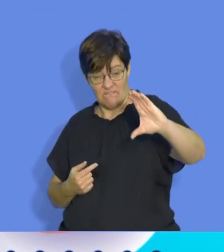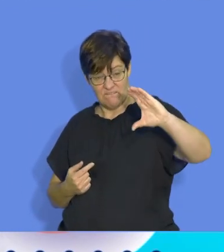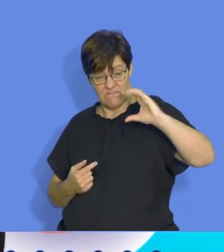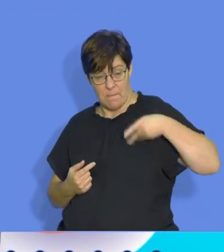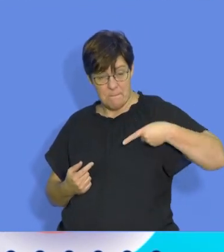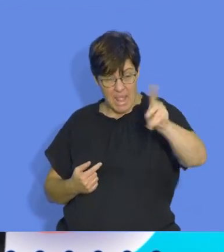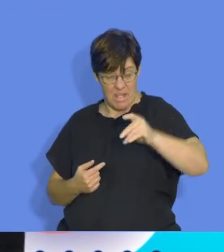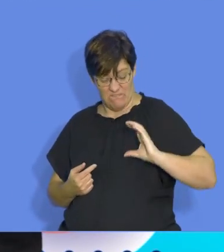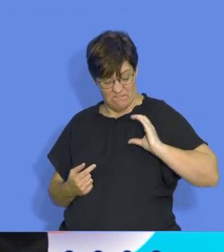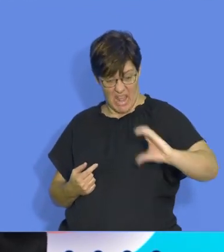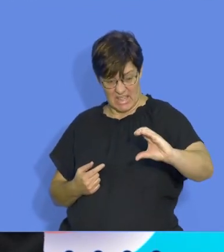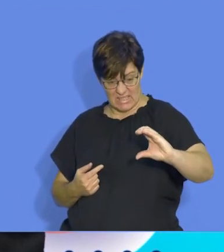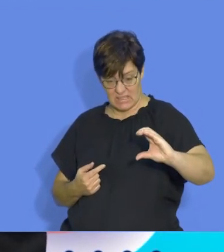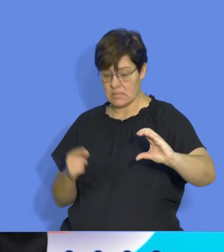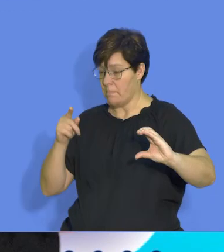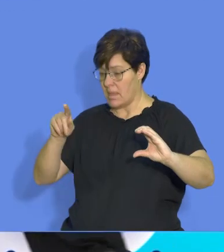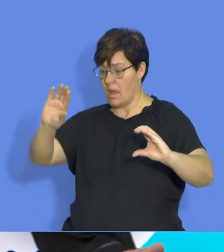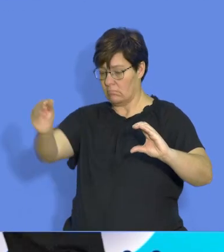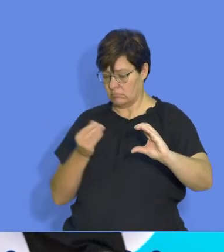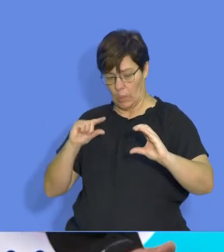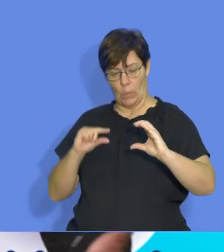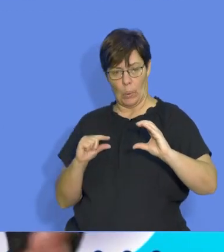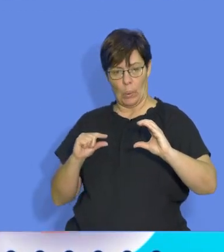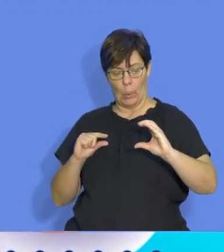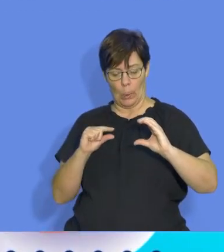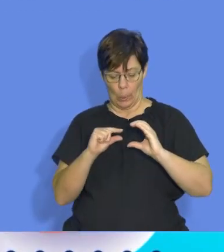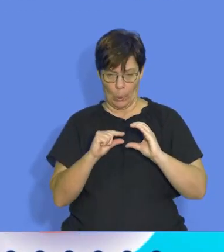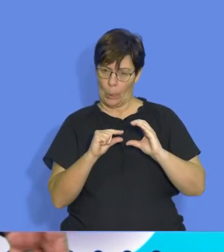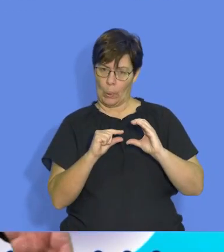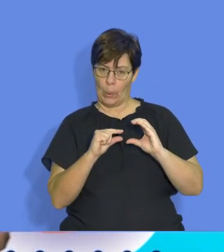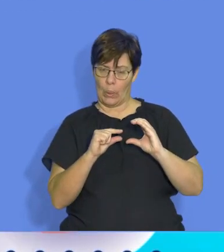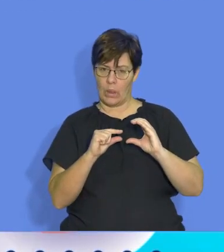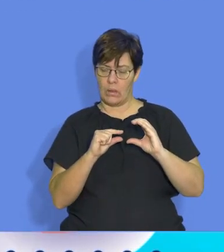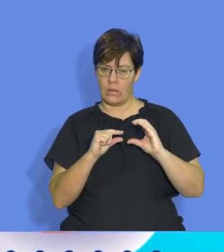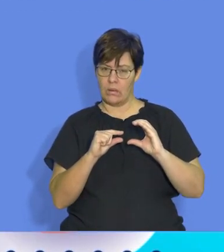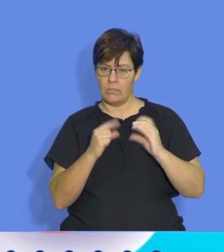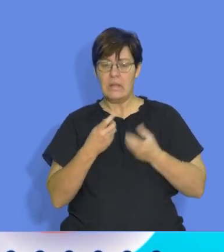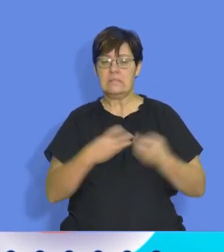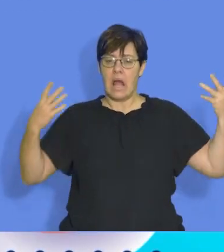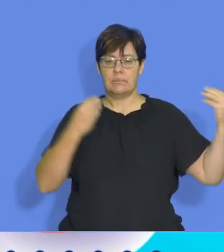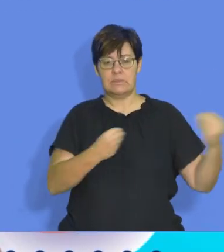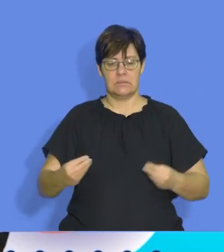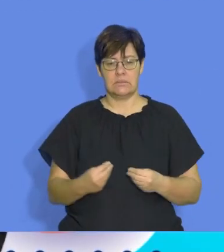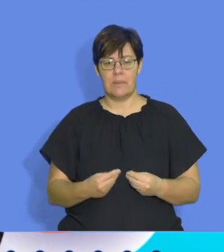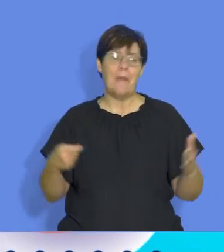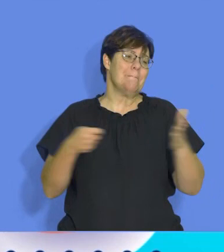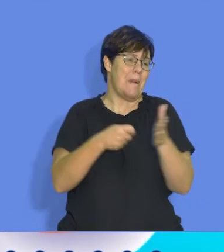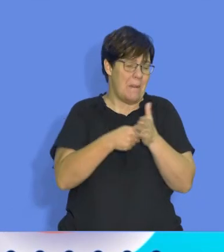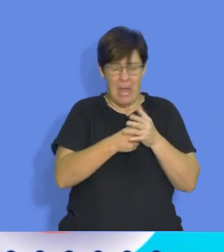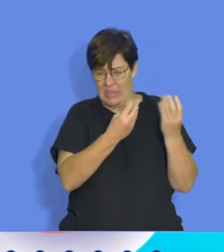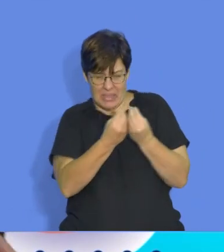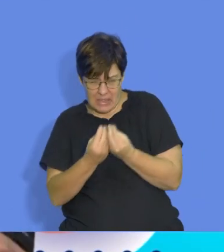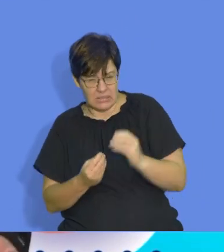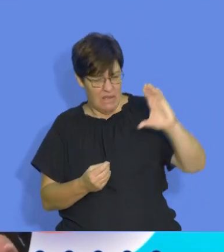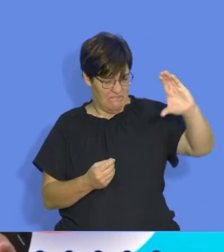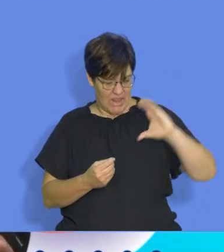your output. It can happen. Think about it. A business just starts trading and they buy all their goods and services, but they